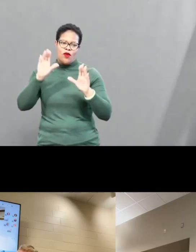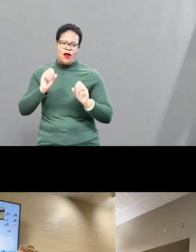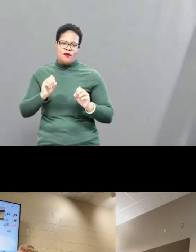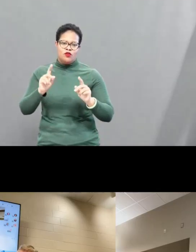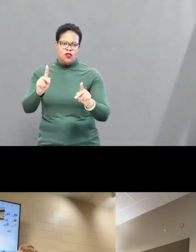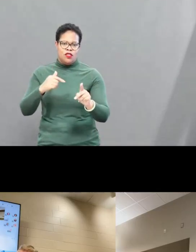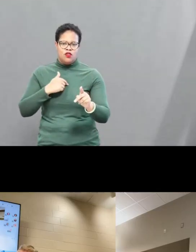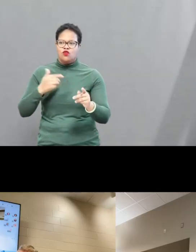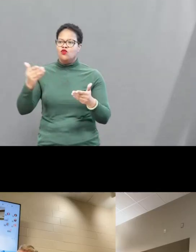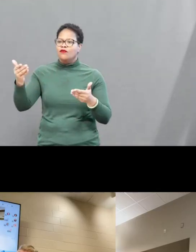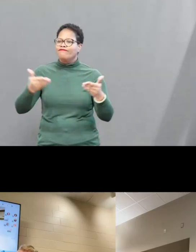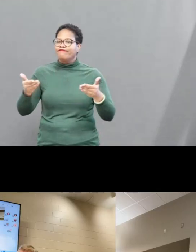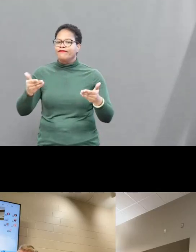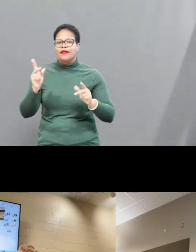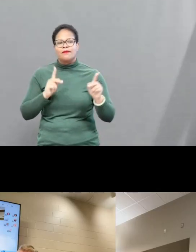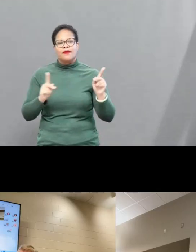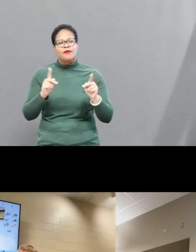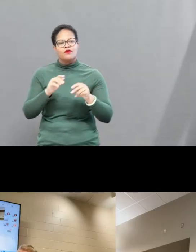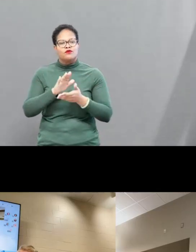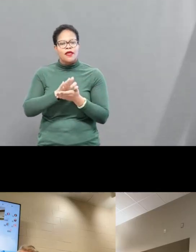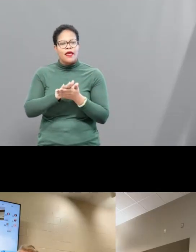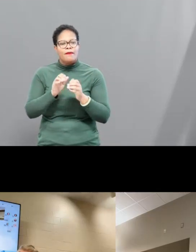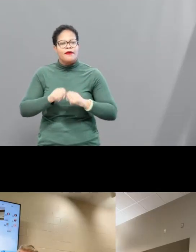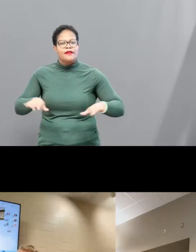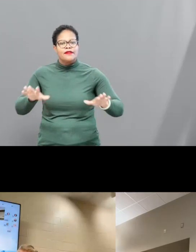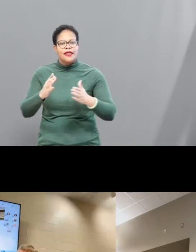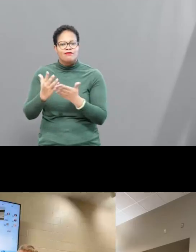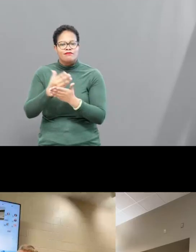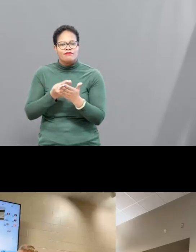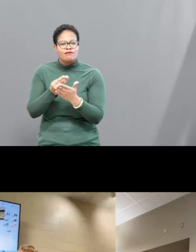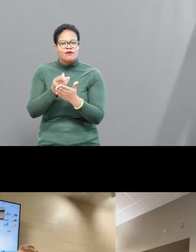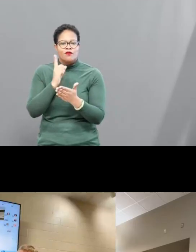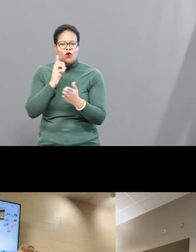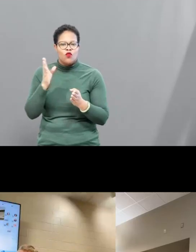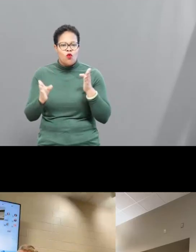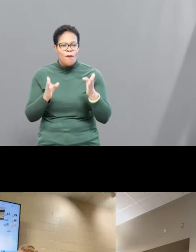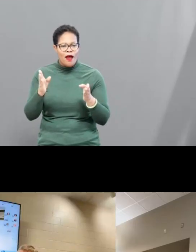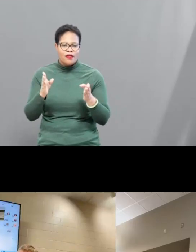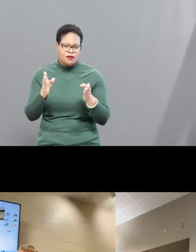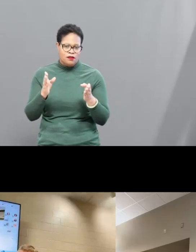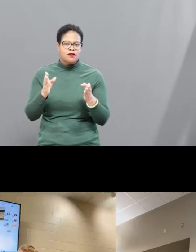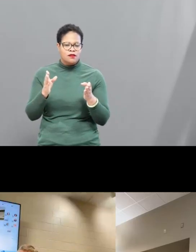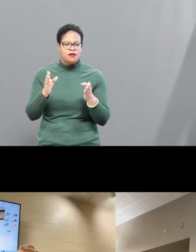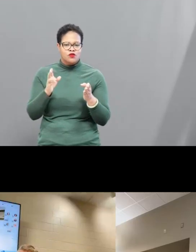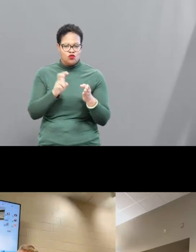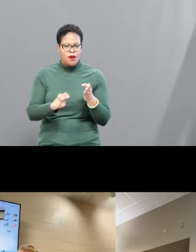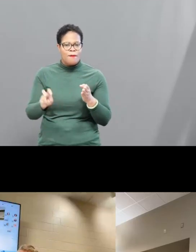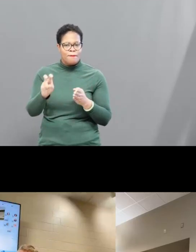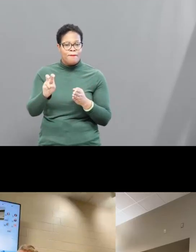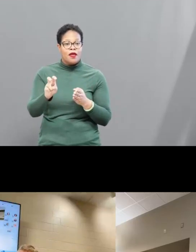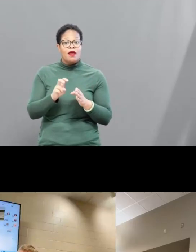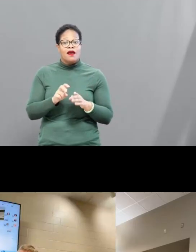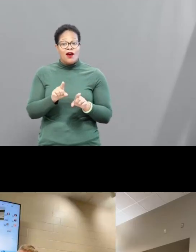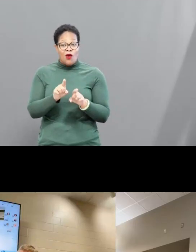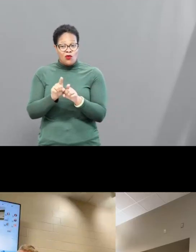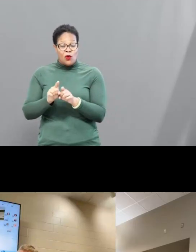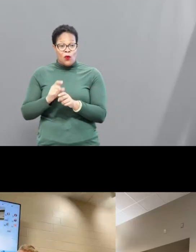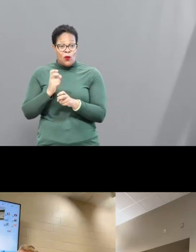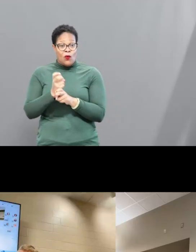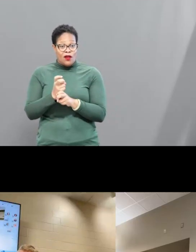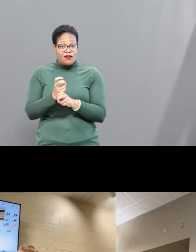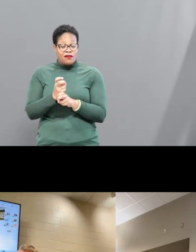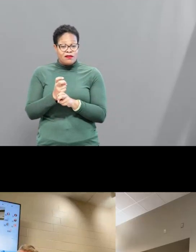some people on campus and, raise some funds for the robotics trip. And, we're working hard.